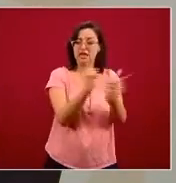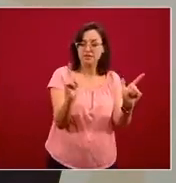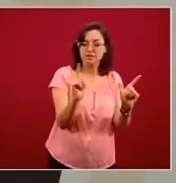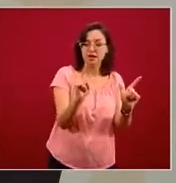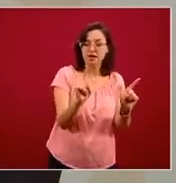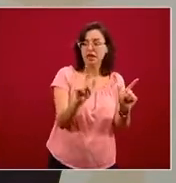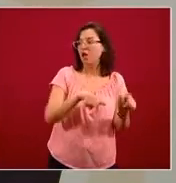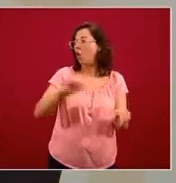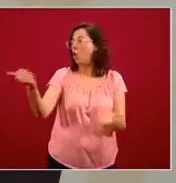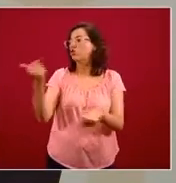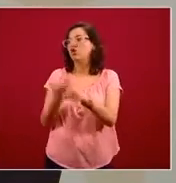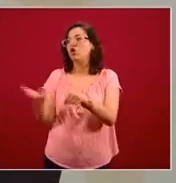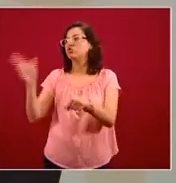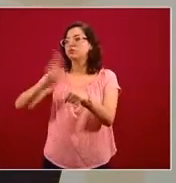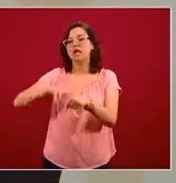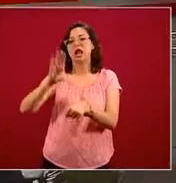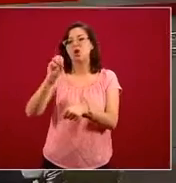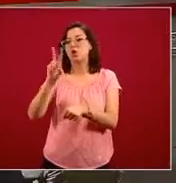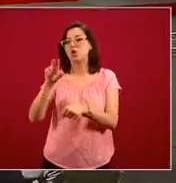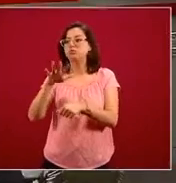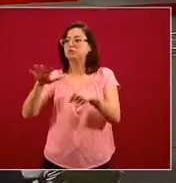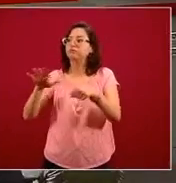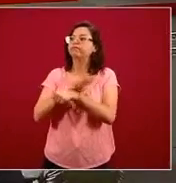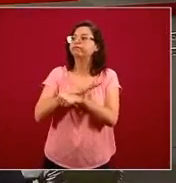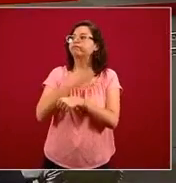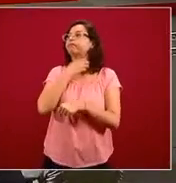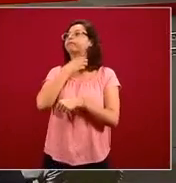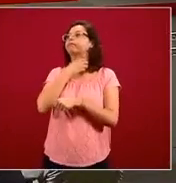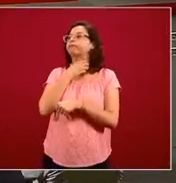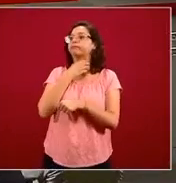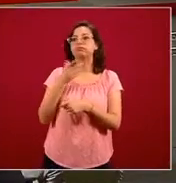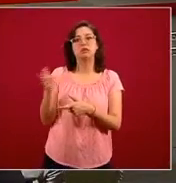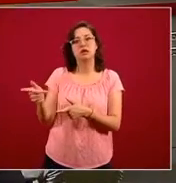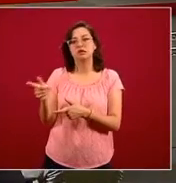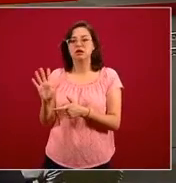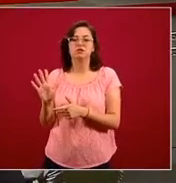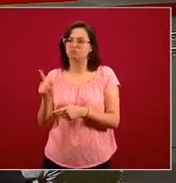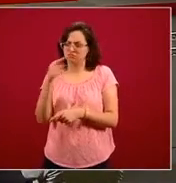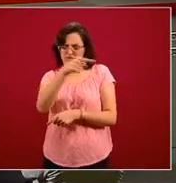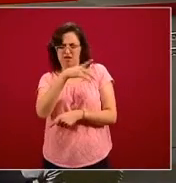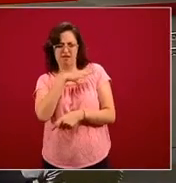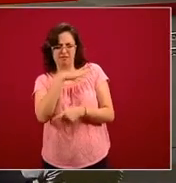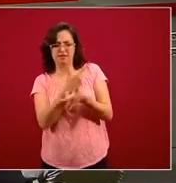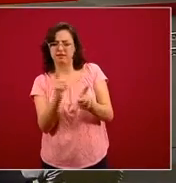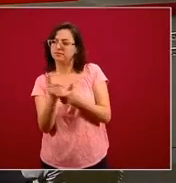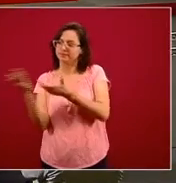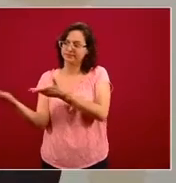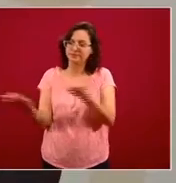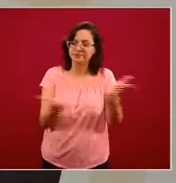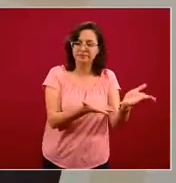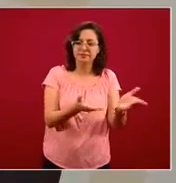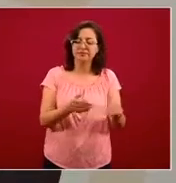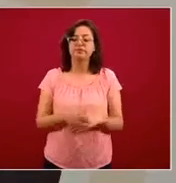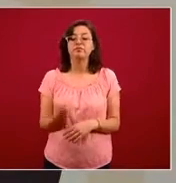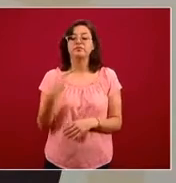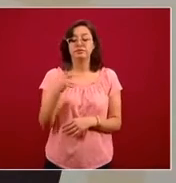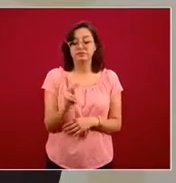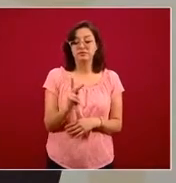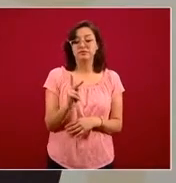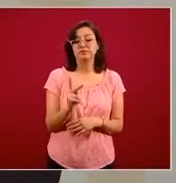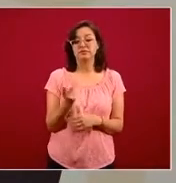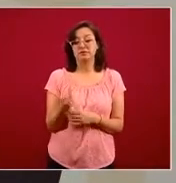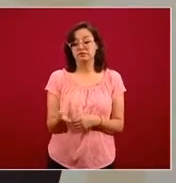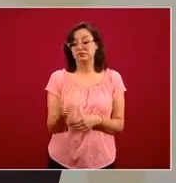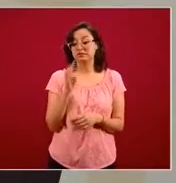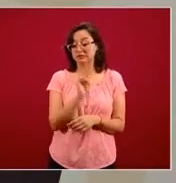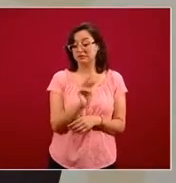identify where is there a bed that's available so that hospitals are not going to be oversaturated, or hospitals that are on the point of collapse aren't going